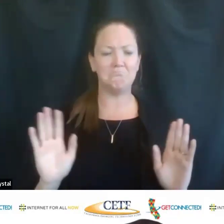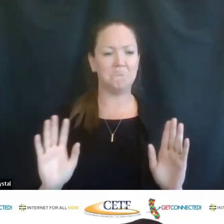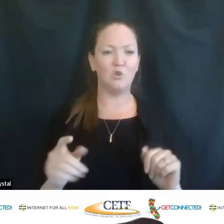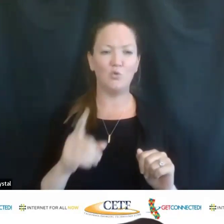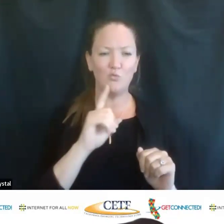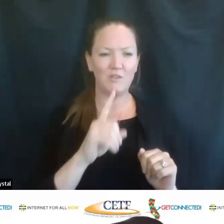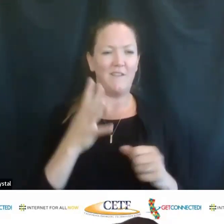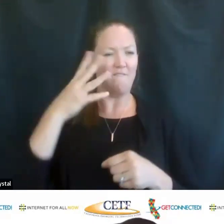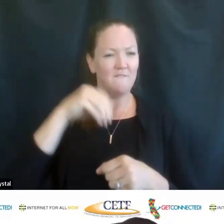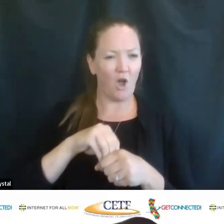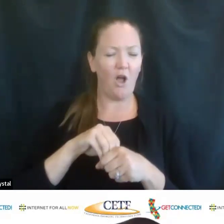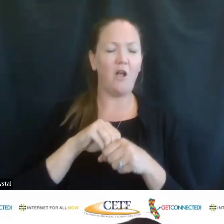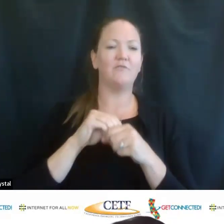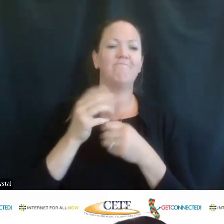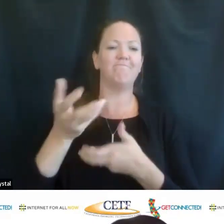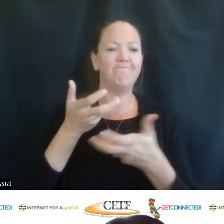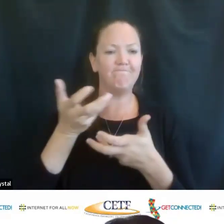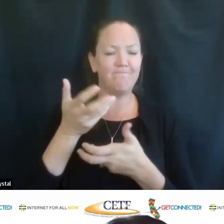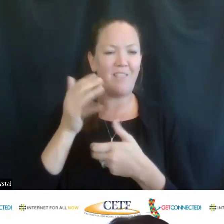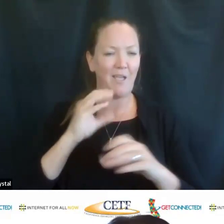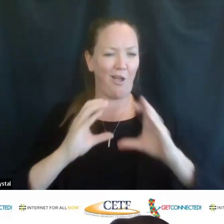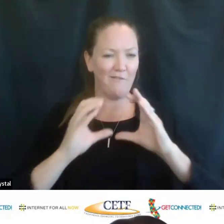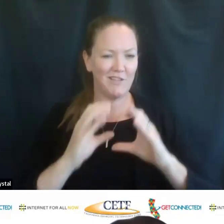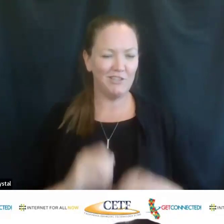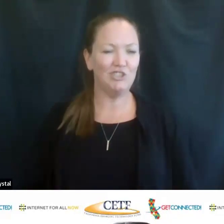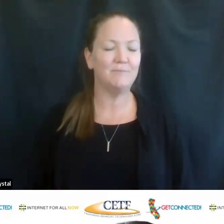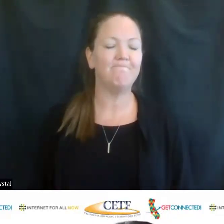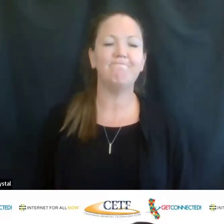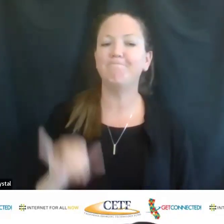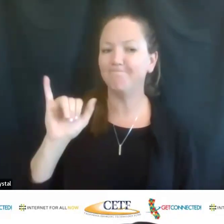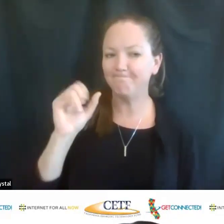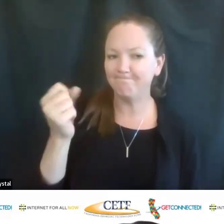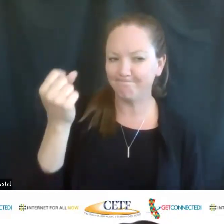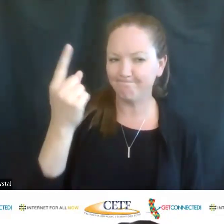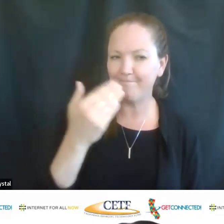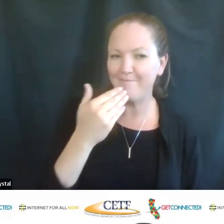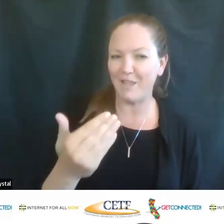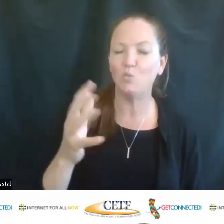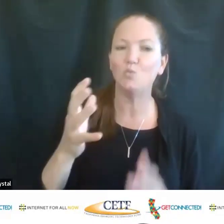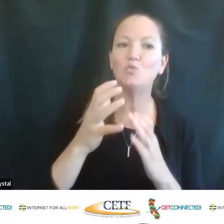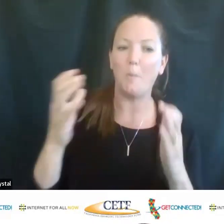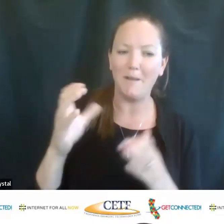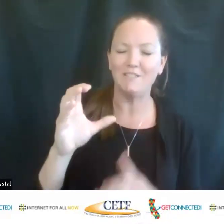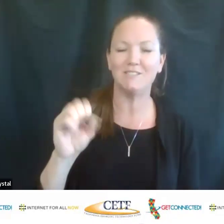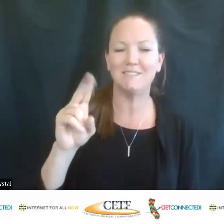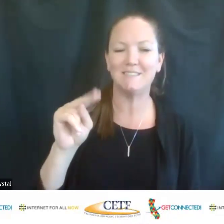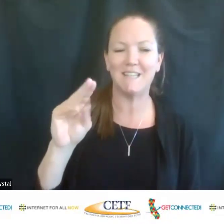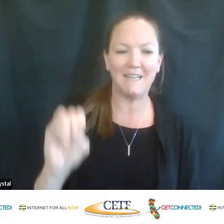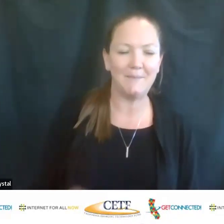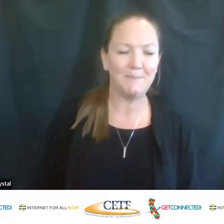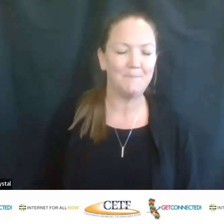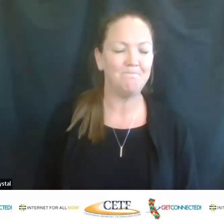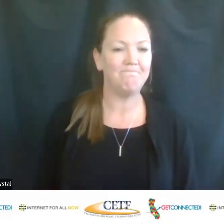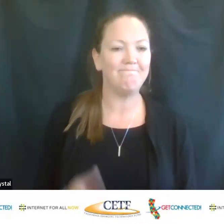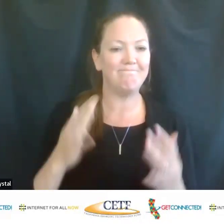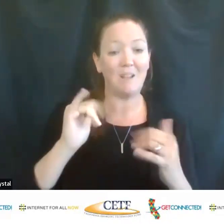session and engaged in a conversation. Got it. Well, thank you so much, Sunny and CETF team. Going to turn